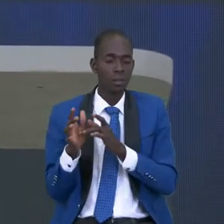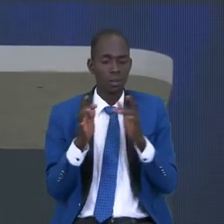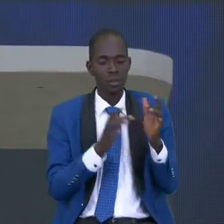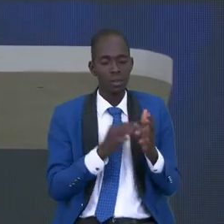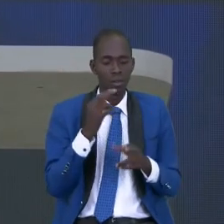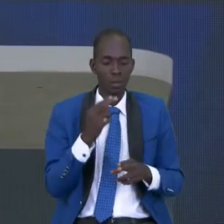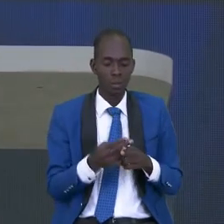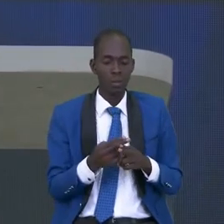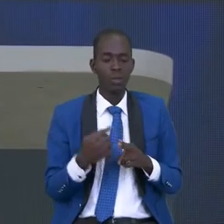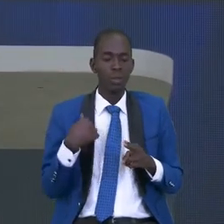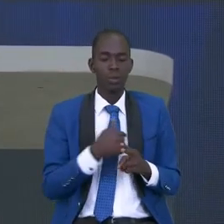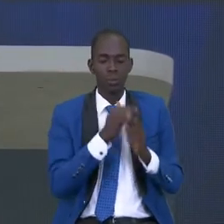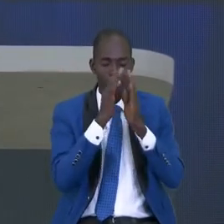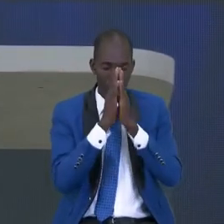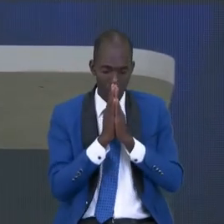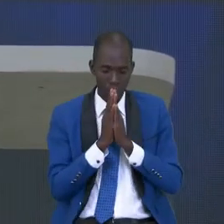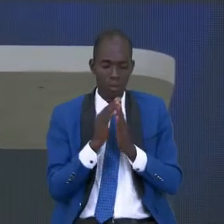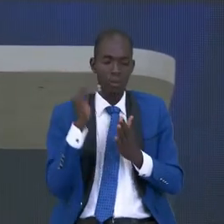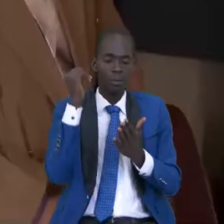Jesus' name we pray.